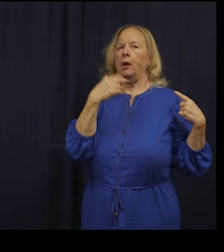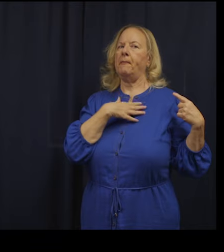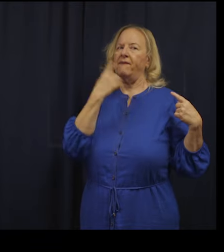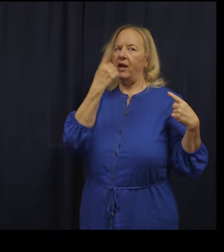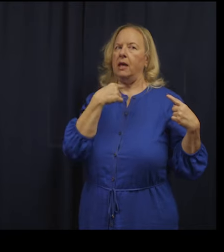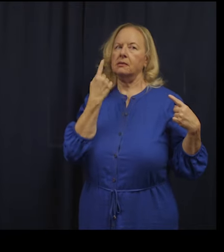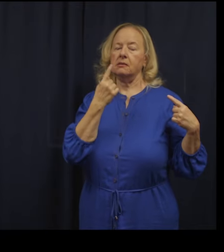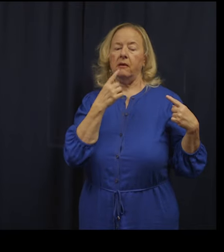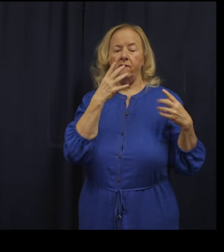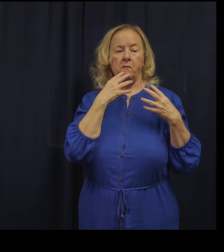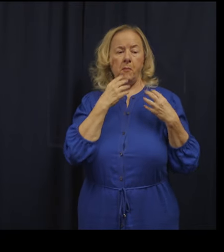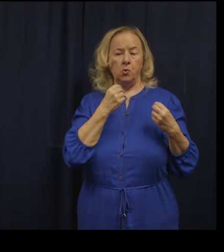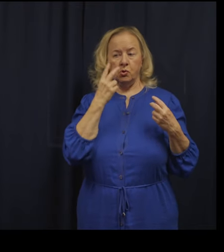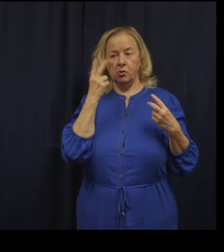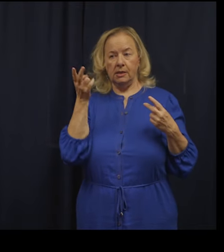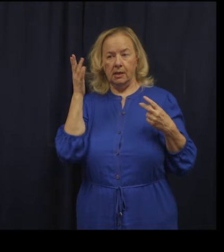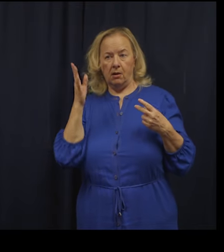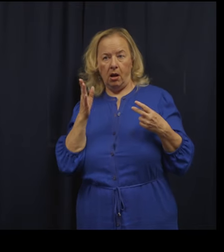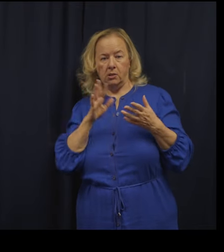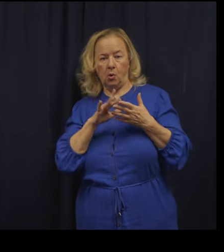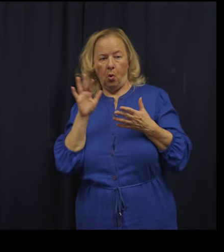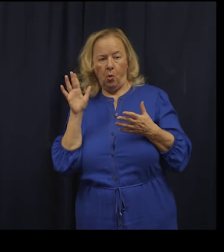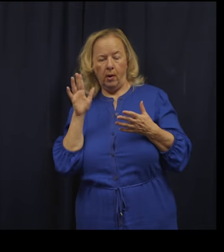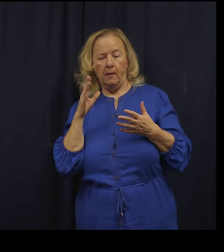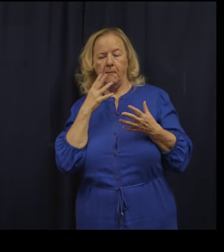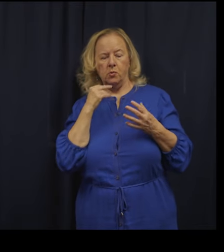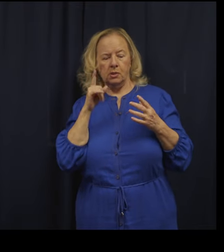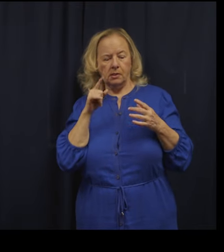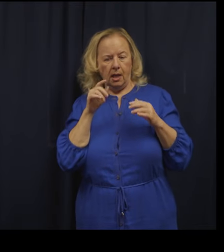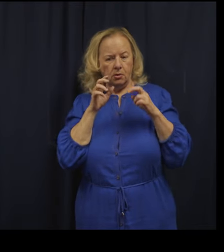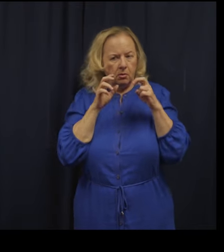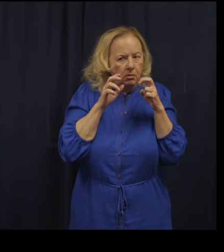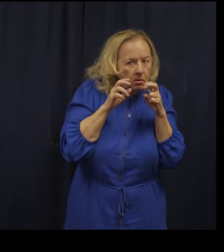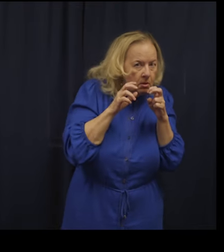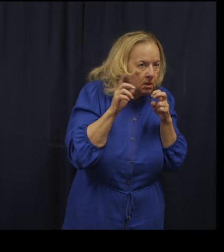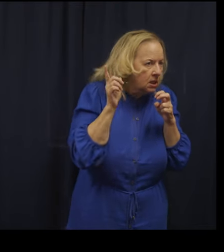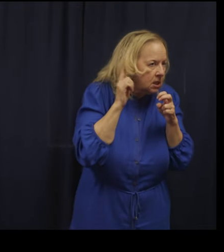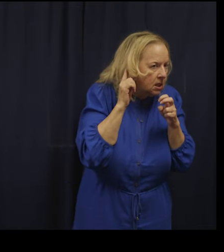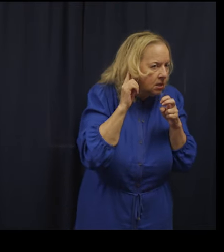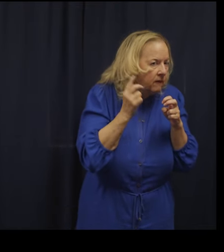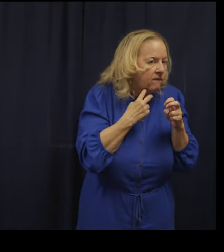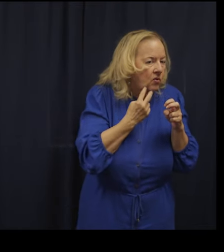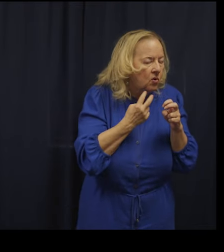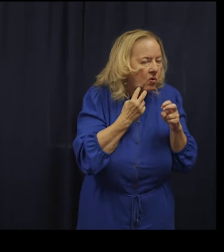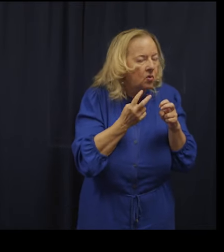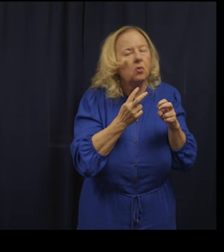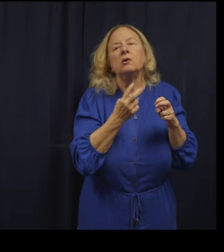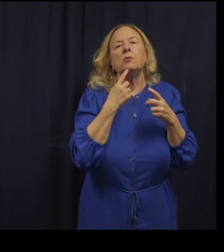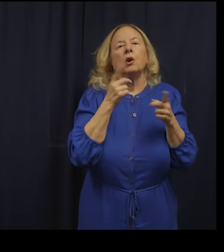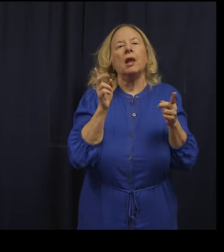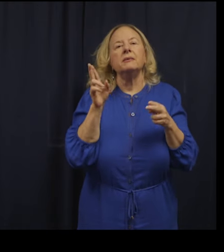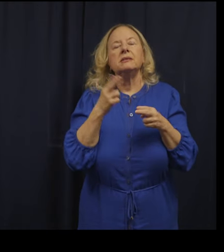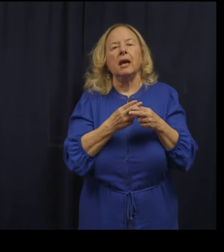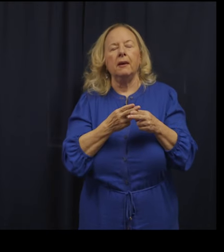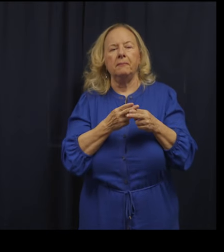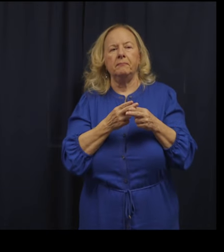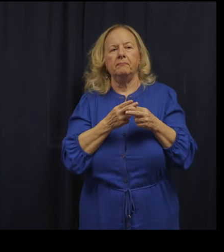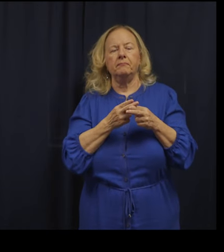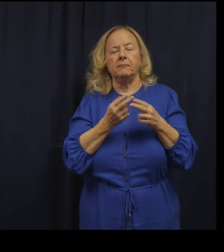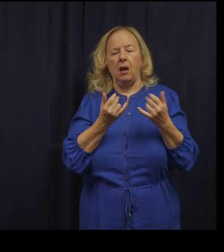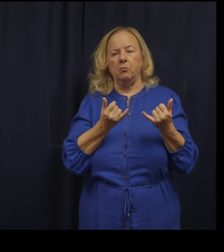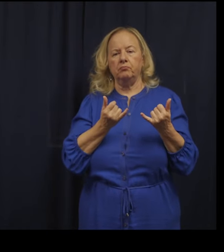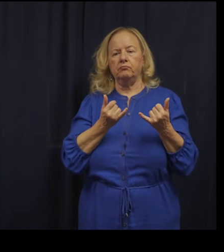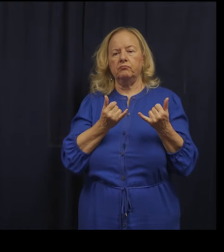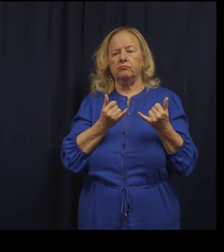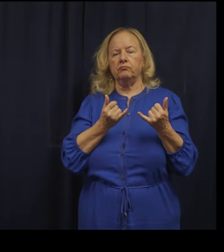in order for Moses to see God's glory, Moses had to hear God speak and proclaim his name.